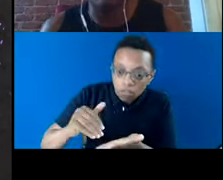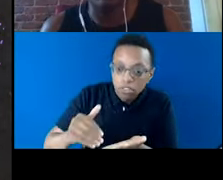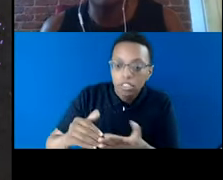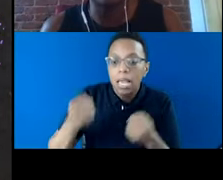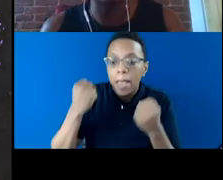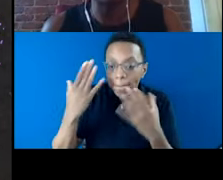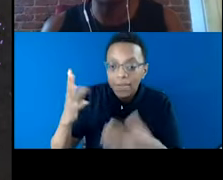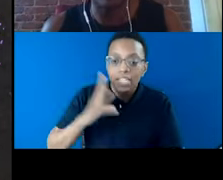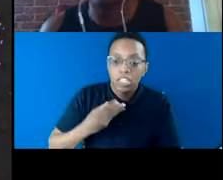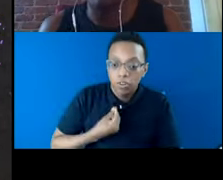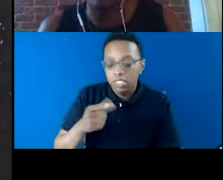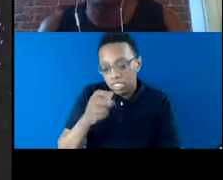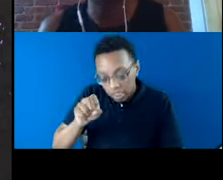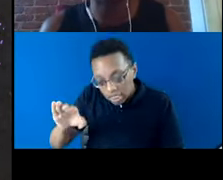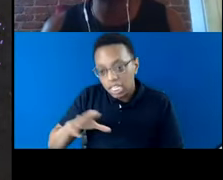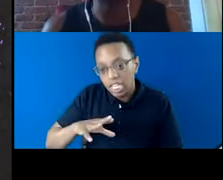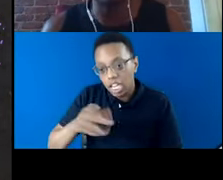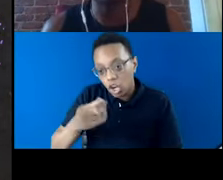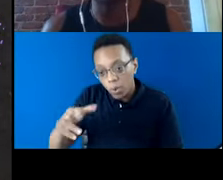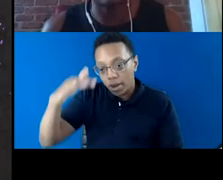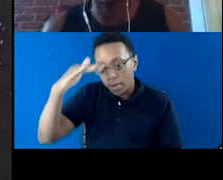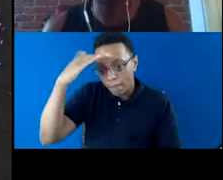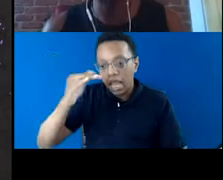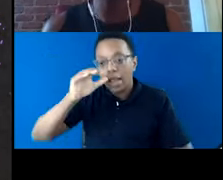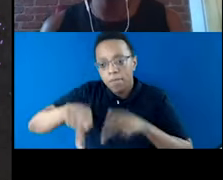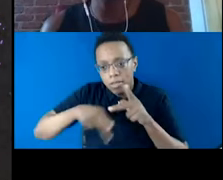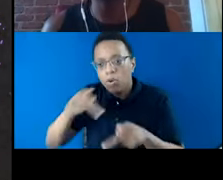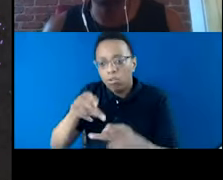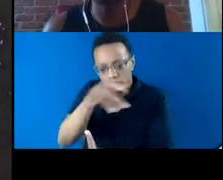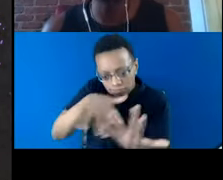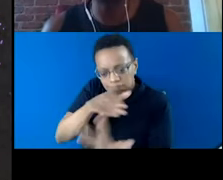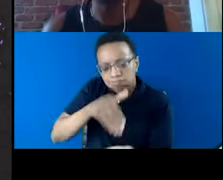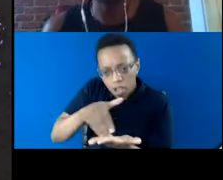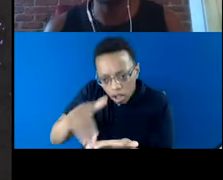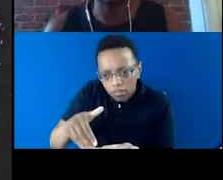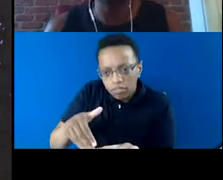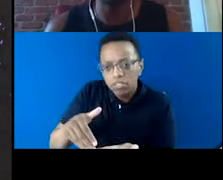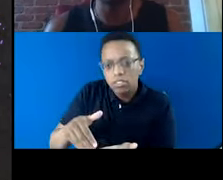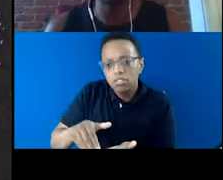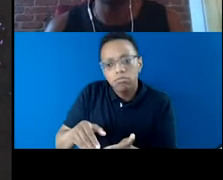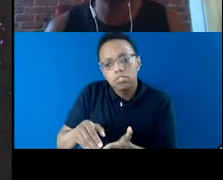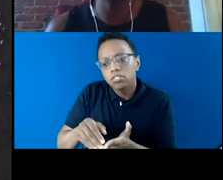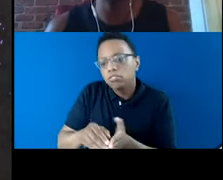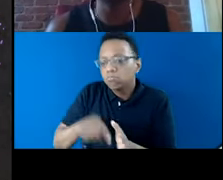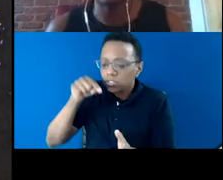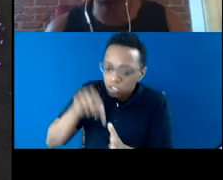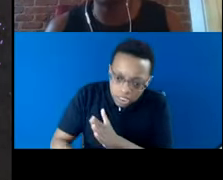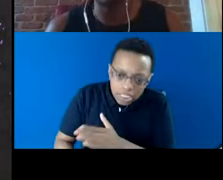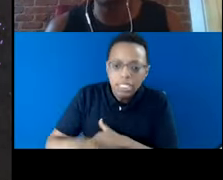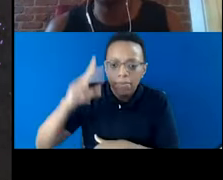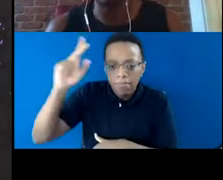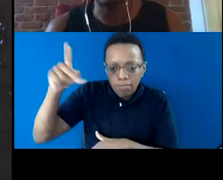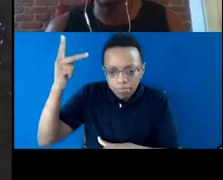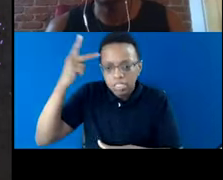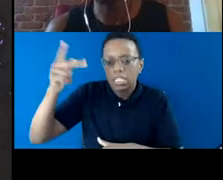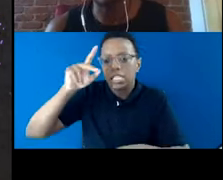gender nonconforming and queer Black people who were around me all the time, who all those deeply politicized Black people kept telling me we're not a part